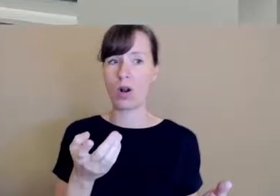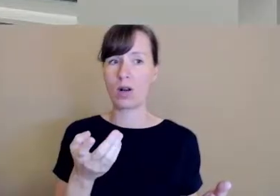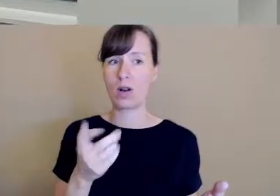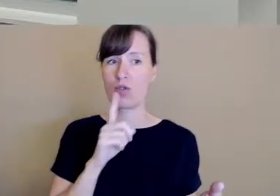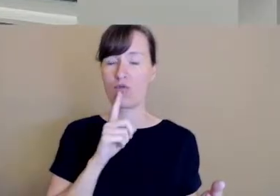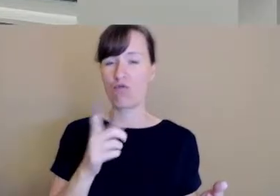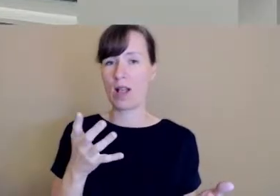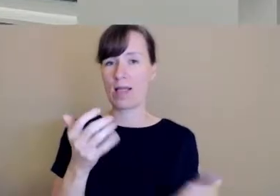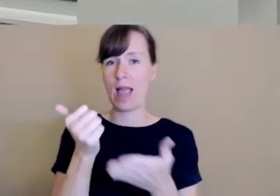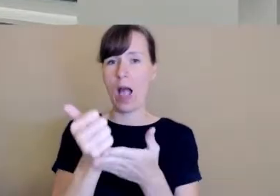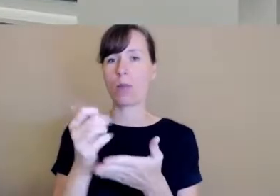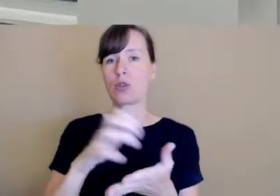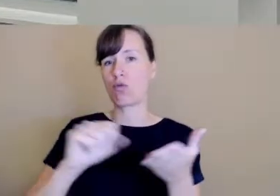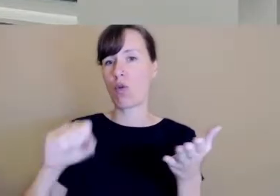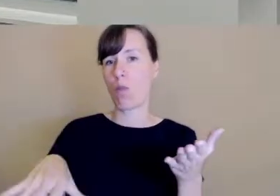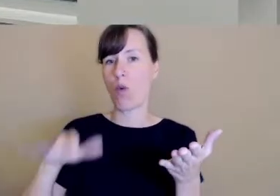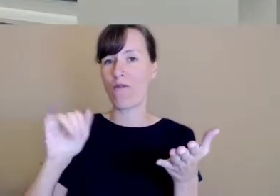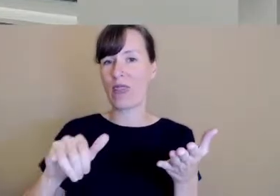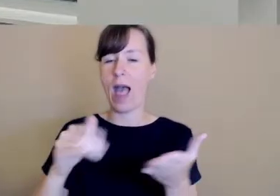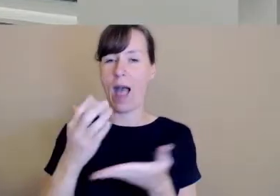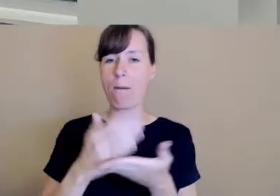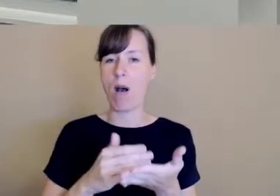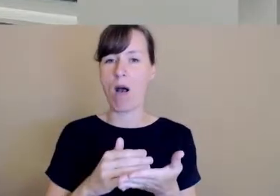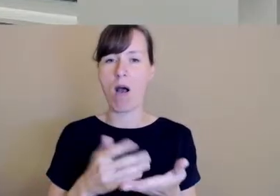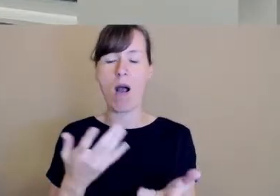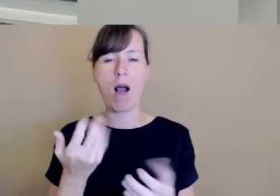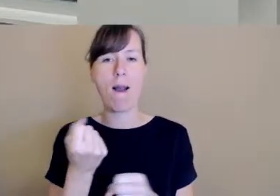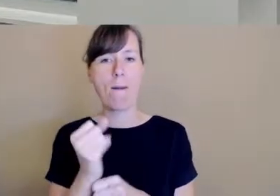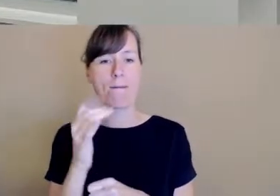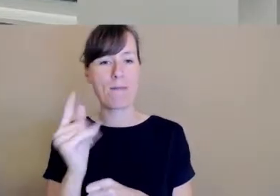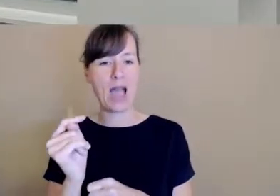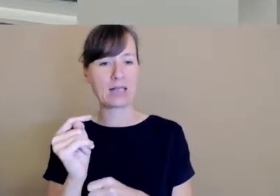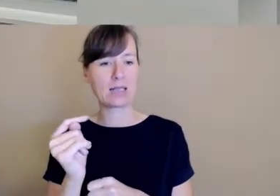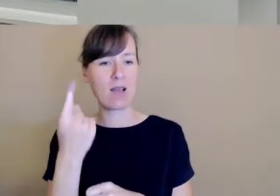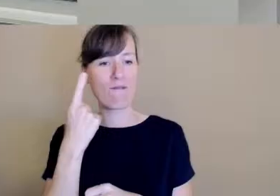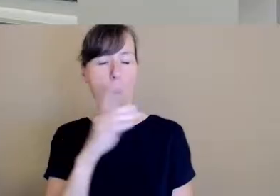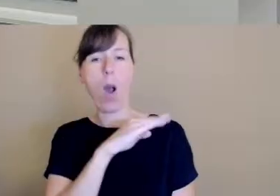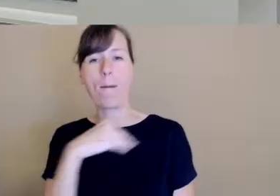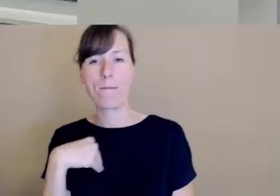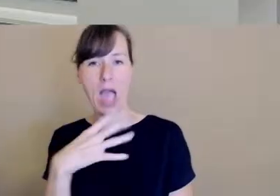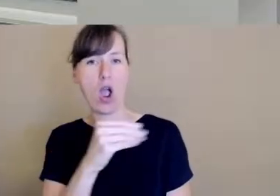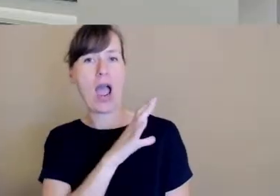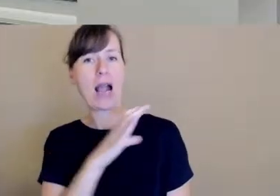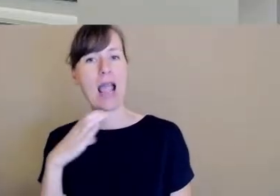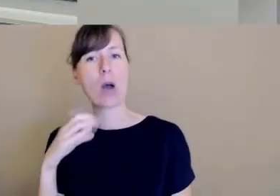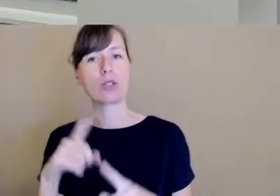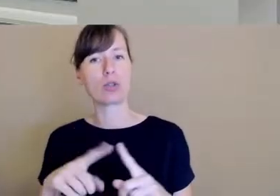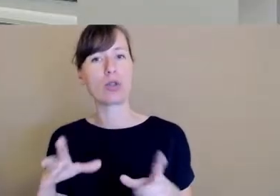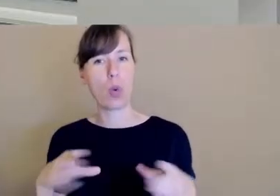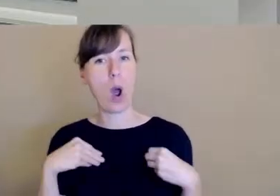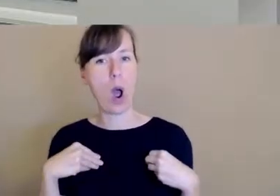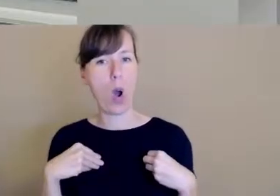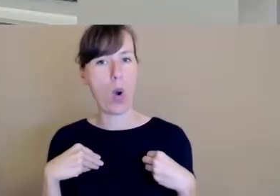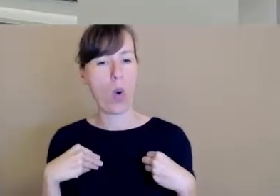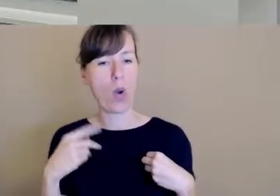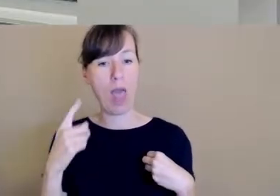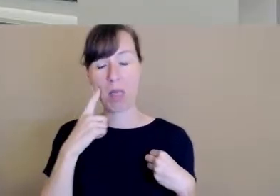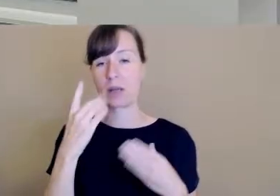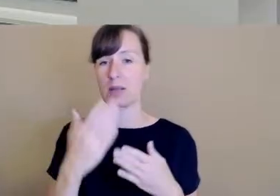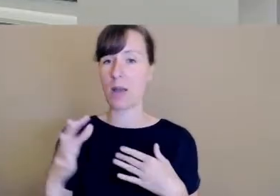out of that. And it makes it for our mayor and council to own. And I think there's benefit to